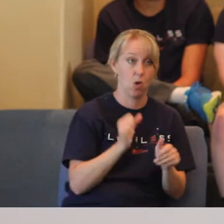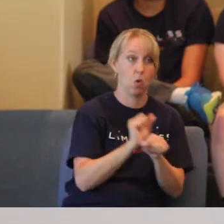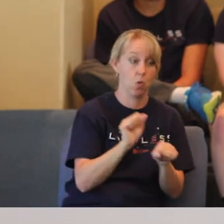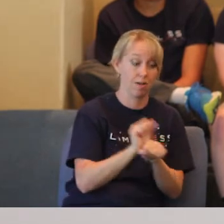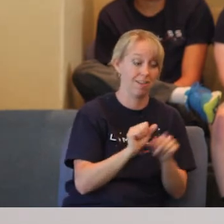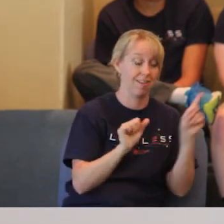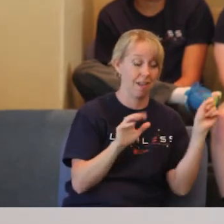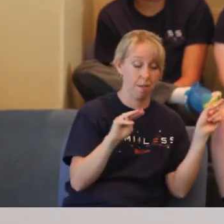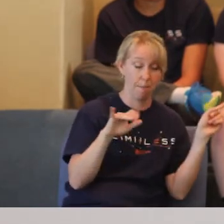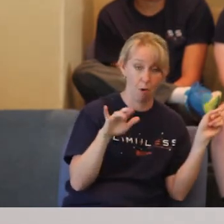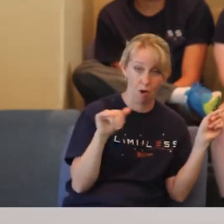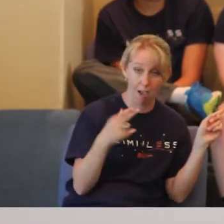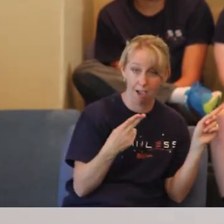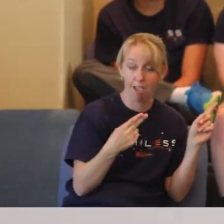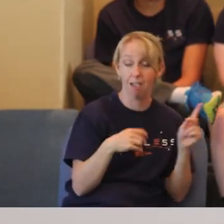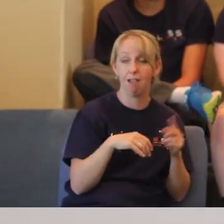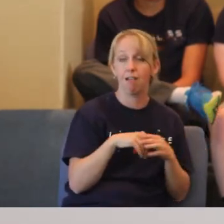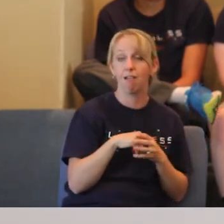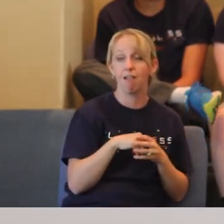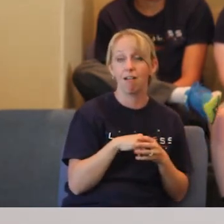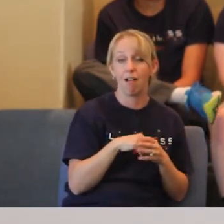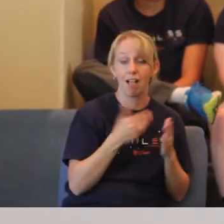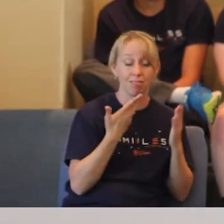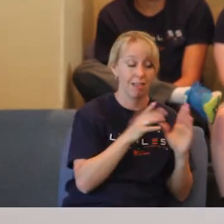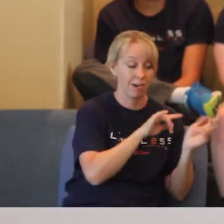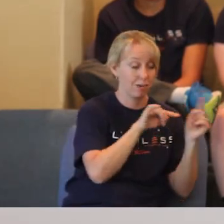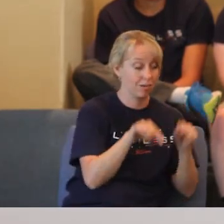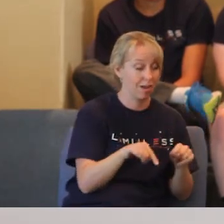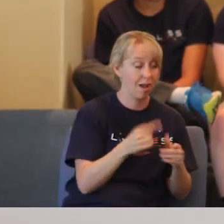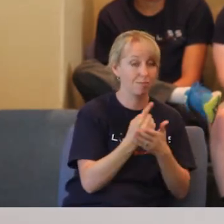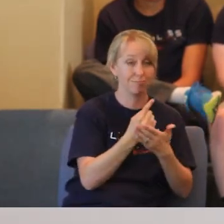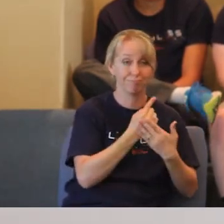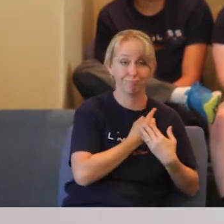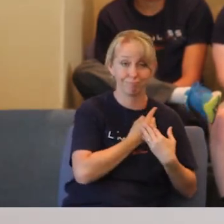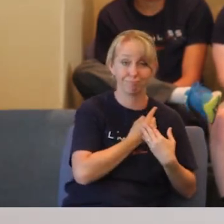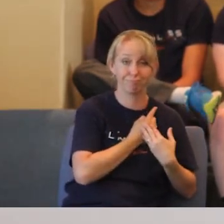letting her come to know Christ, becoming a child of God.